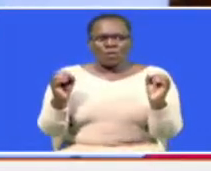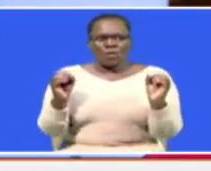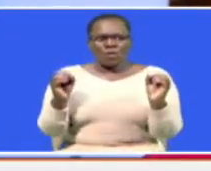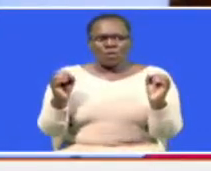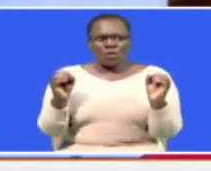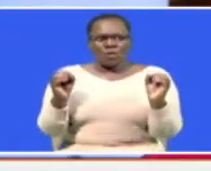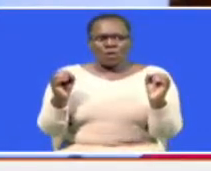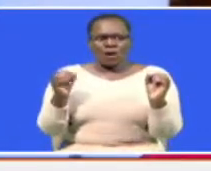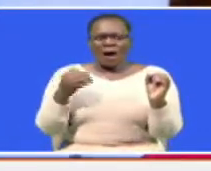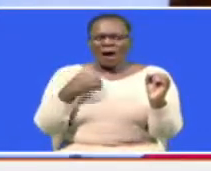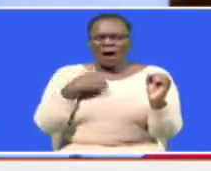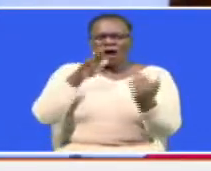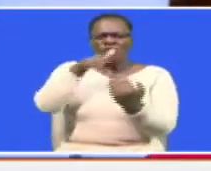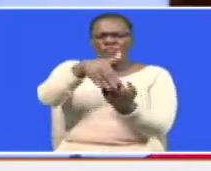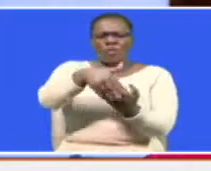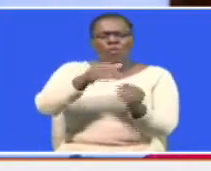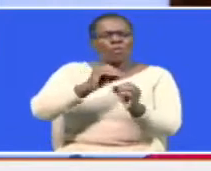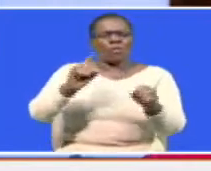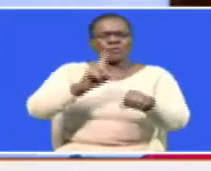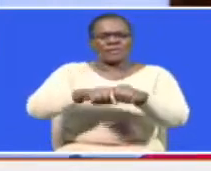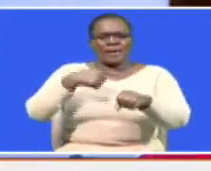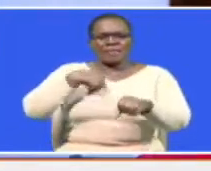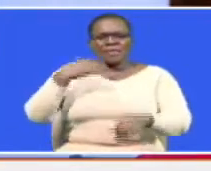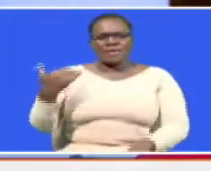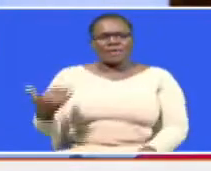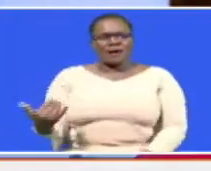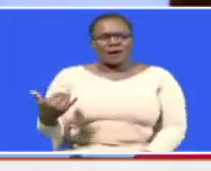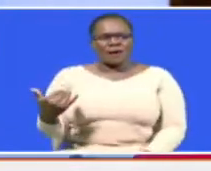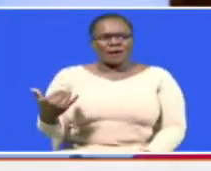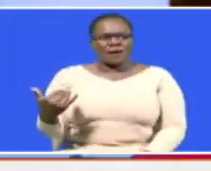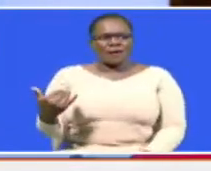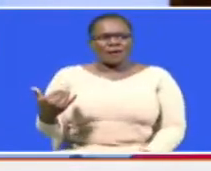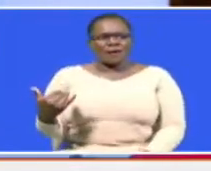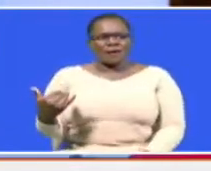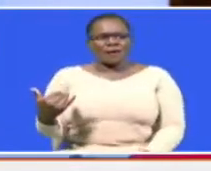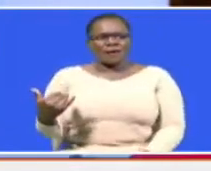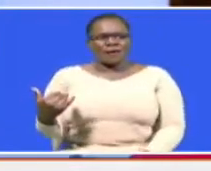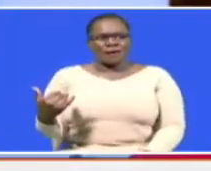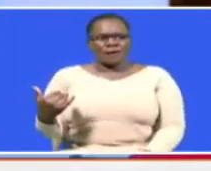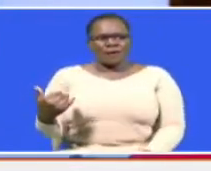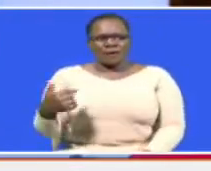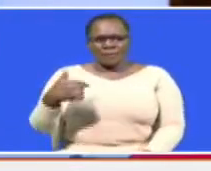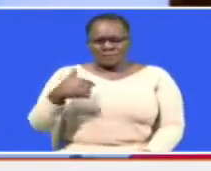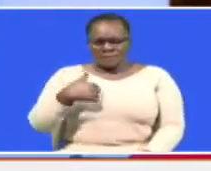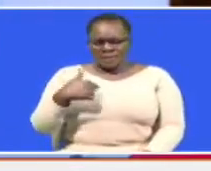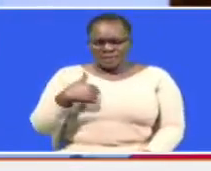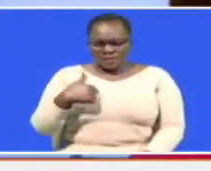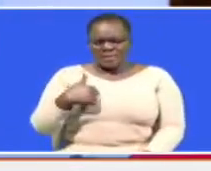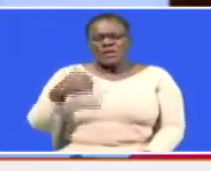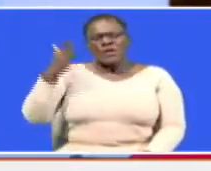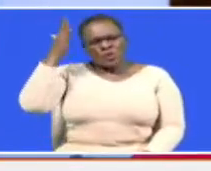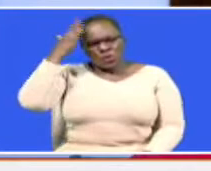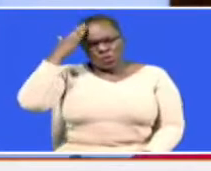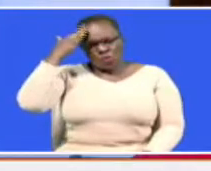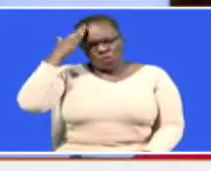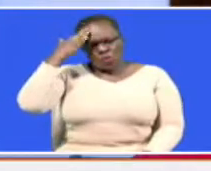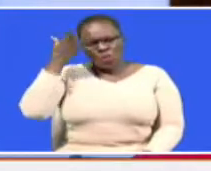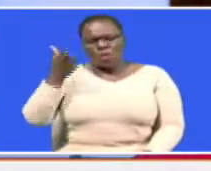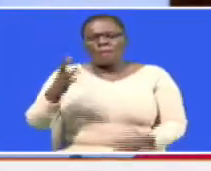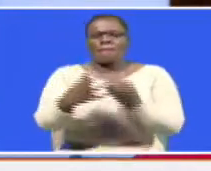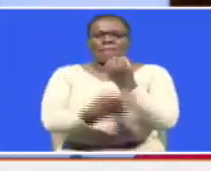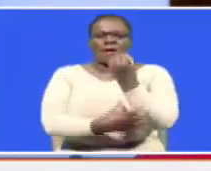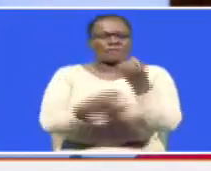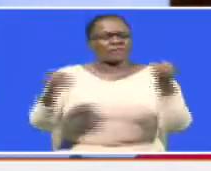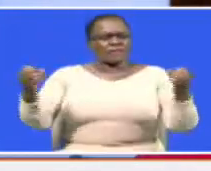I really didn't have proper sanitary towels. And therefore, I am able to identify with poverty,